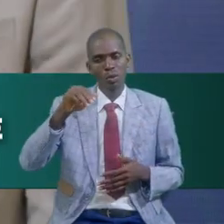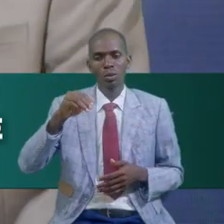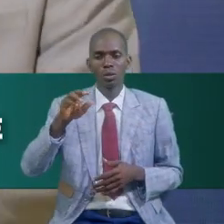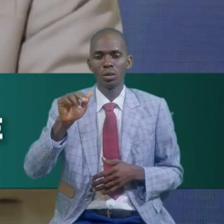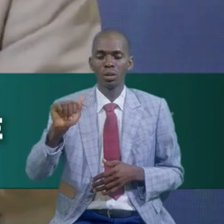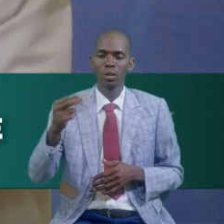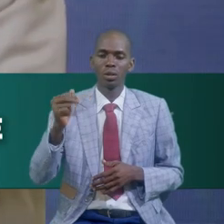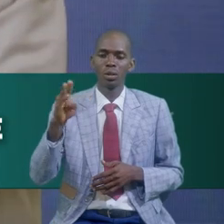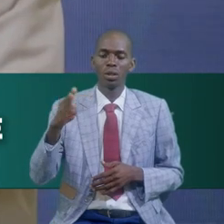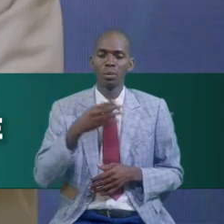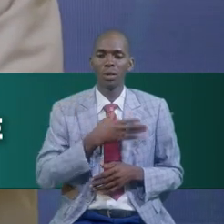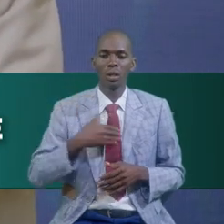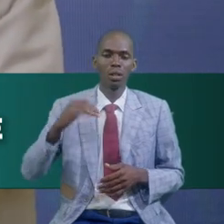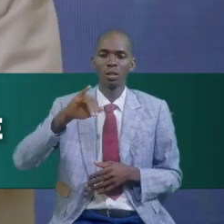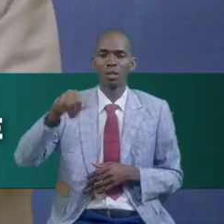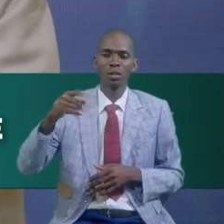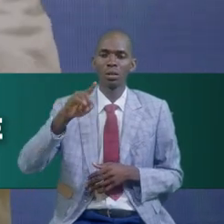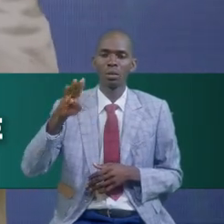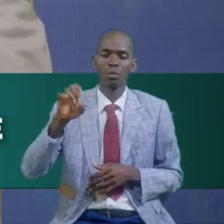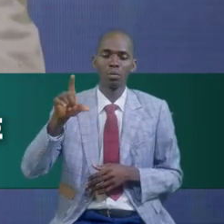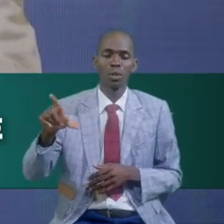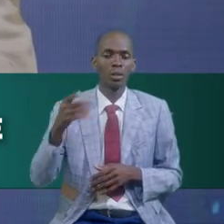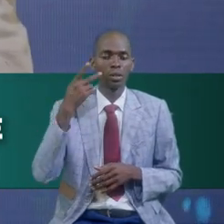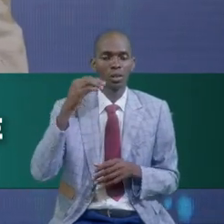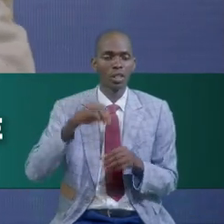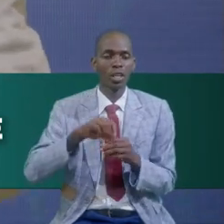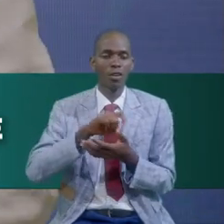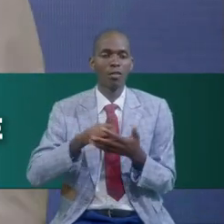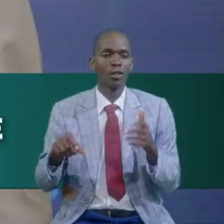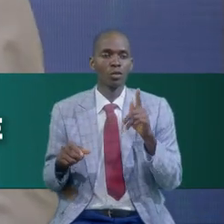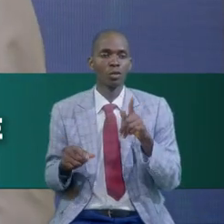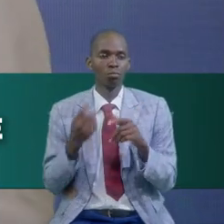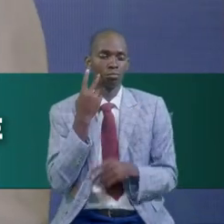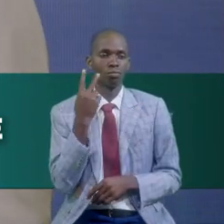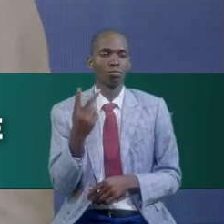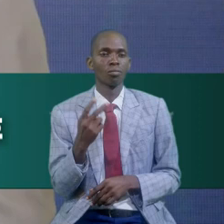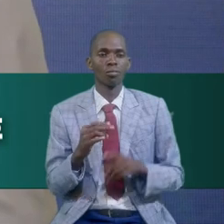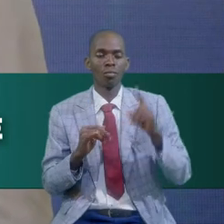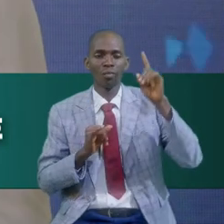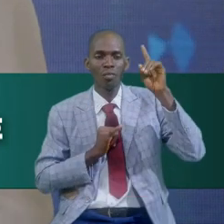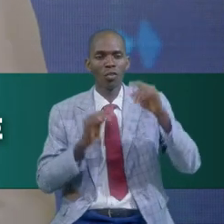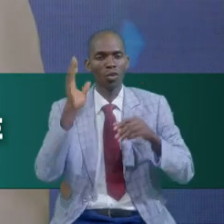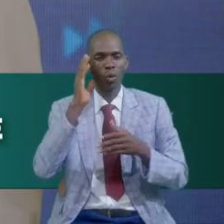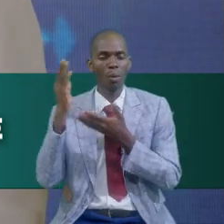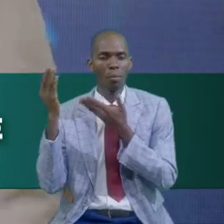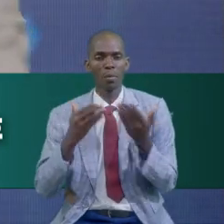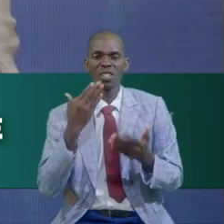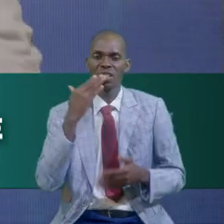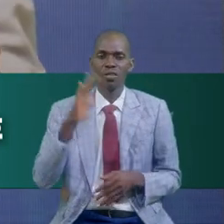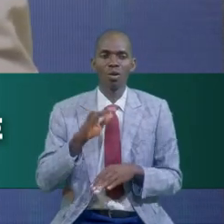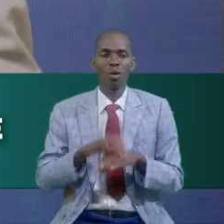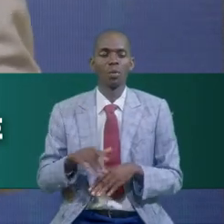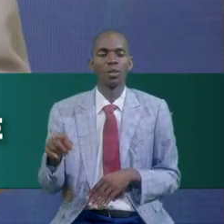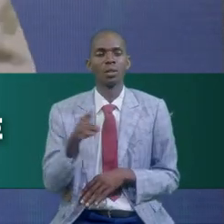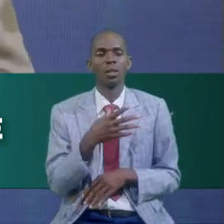Look at verse 21. In verse 21, behold, I will bring evil upon thee. I